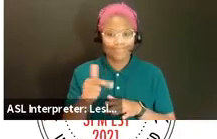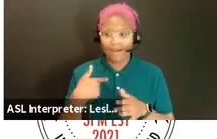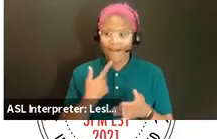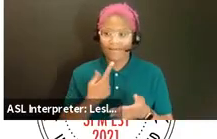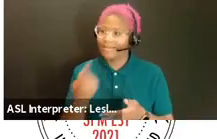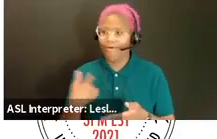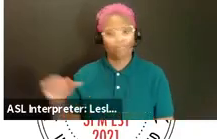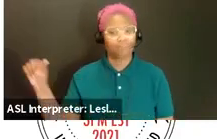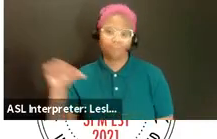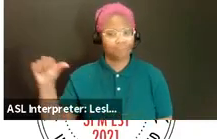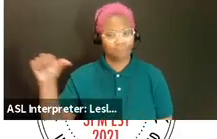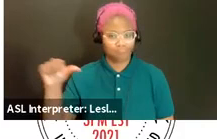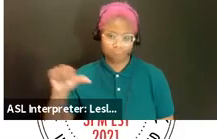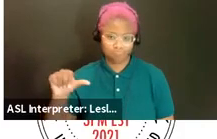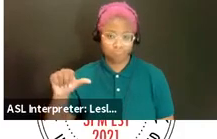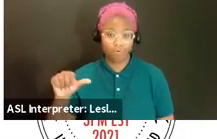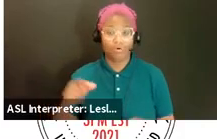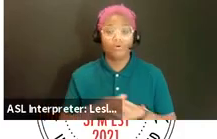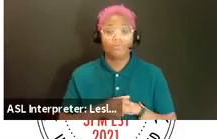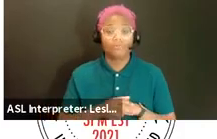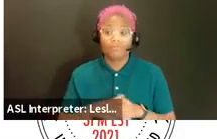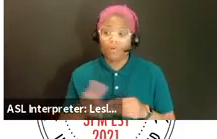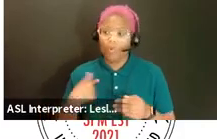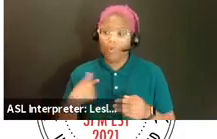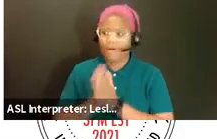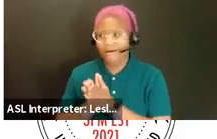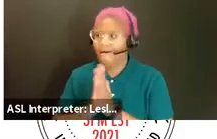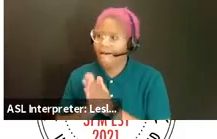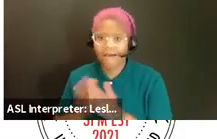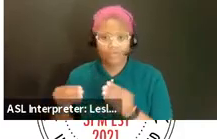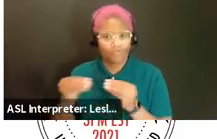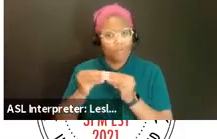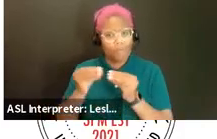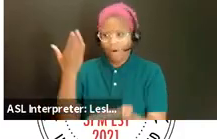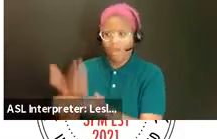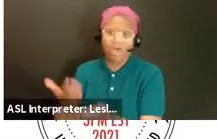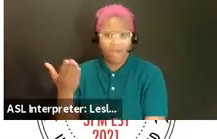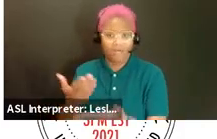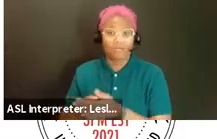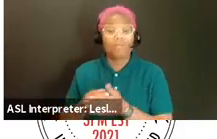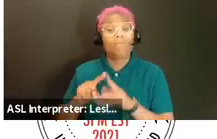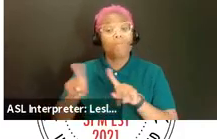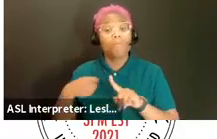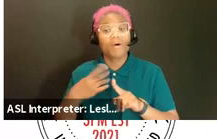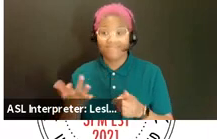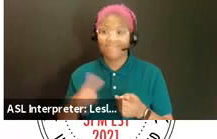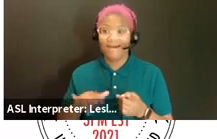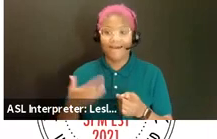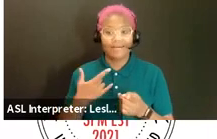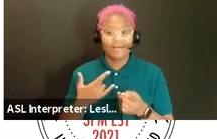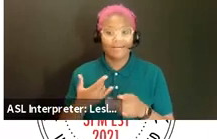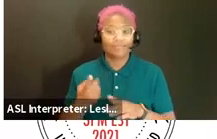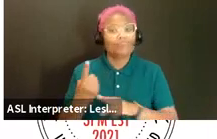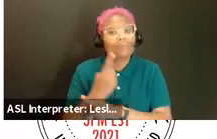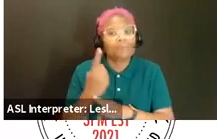of randomly issuing requests for more evidence or denials, but to really make sure that it's appropriate. So you can help them